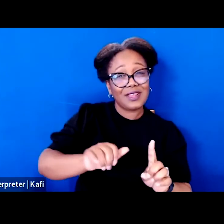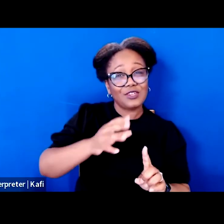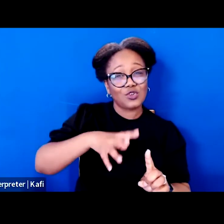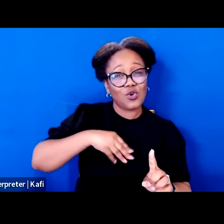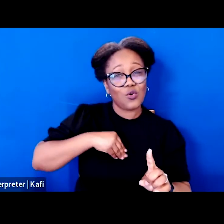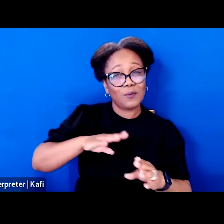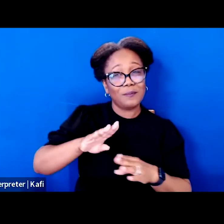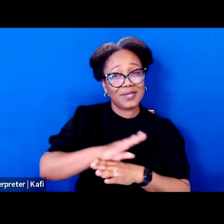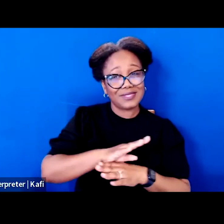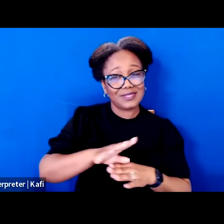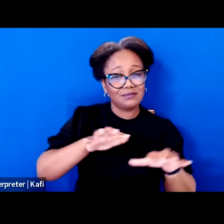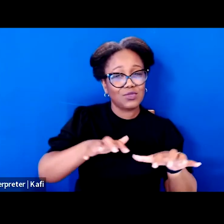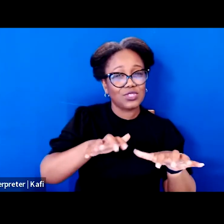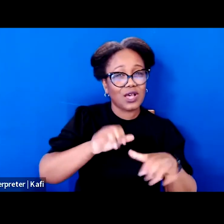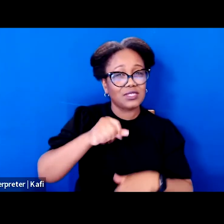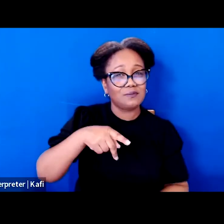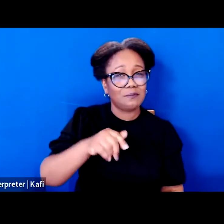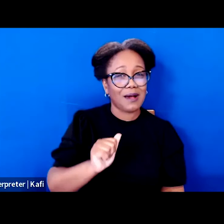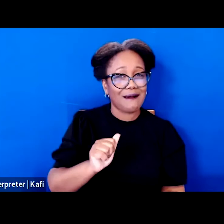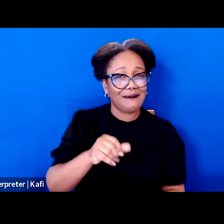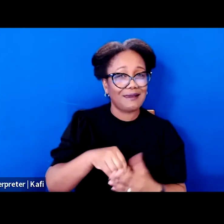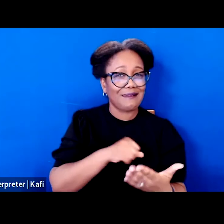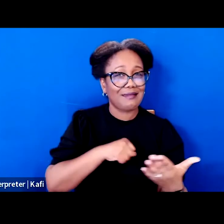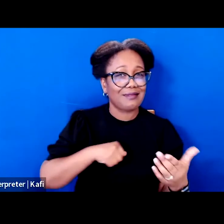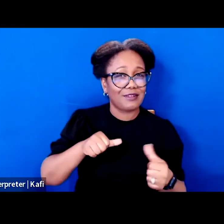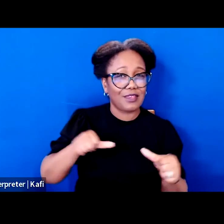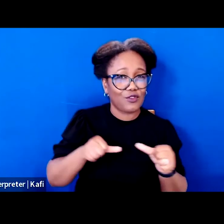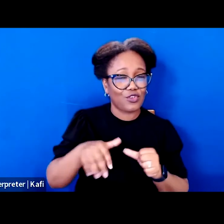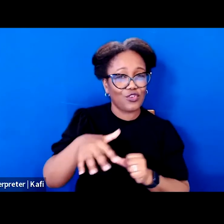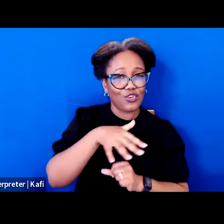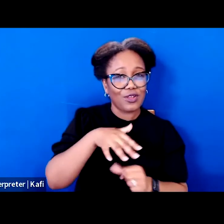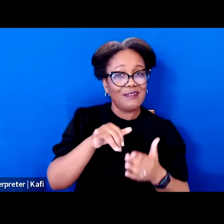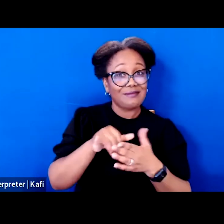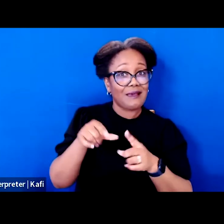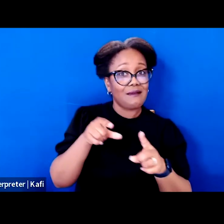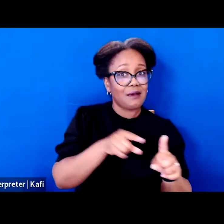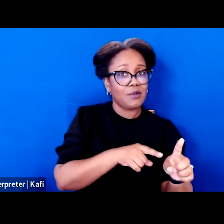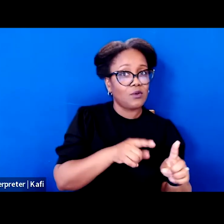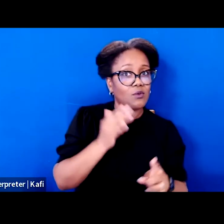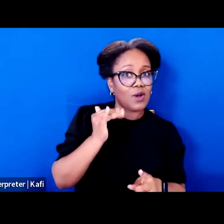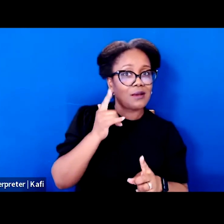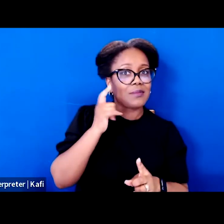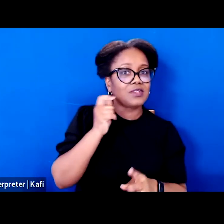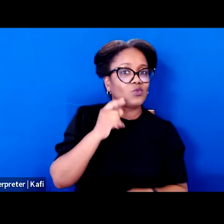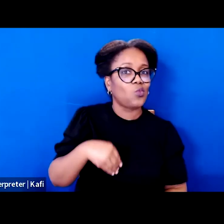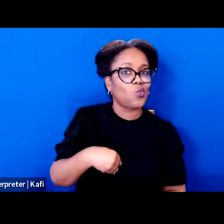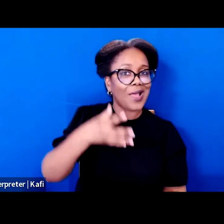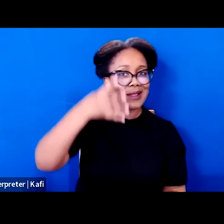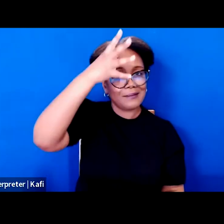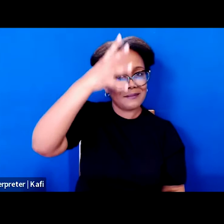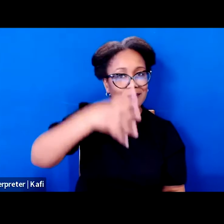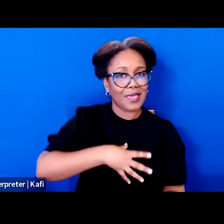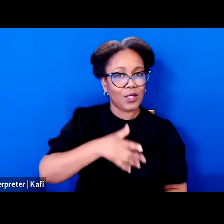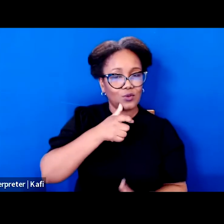miles. And these killings happened at the hand of a white male who said that he had a sexual